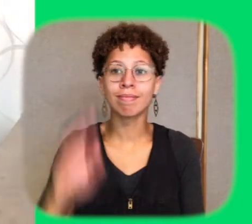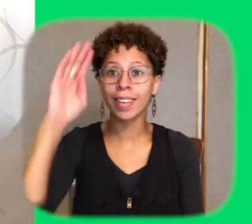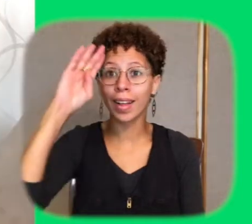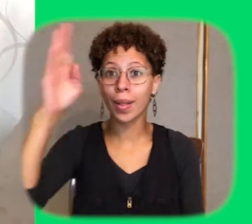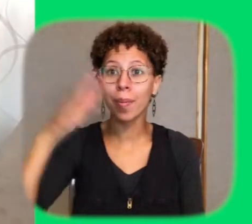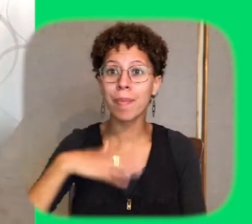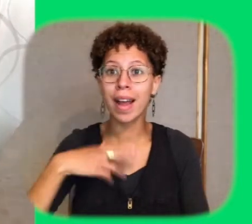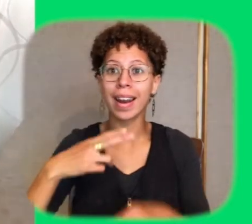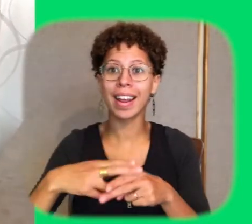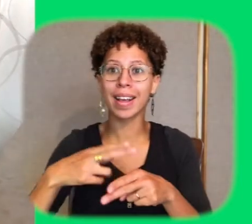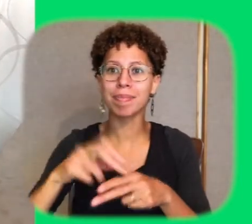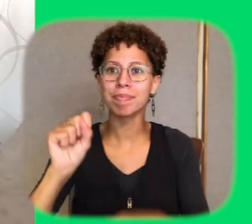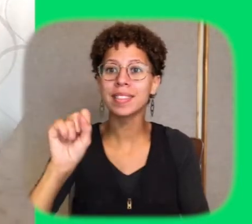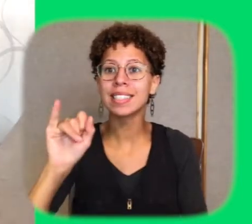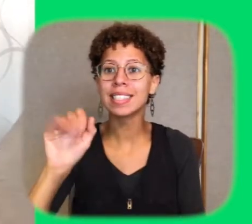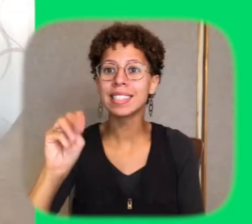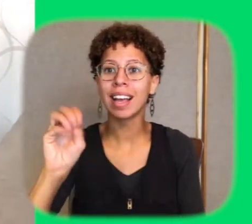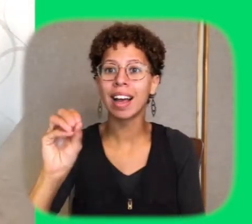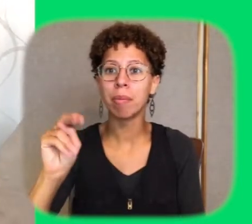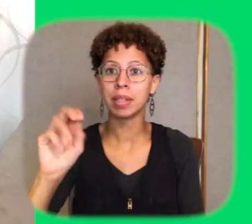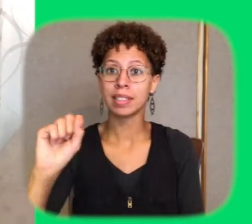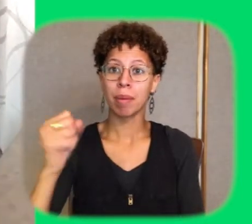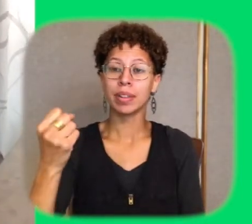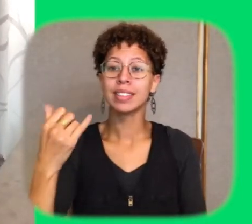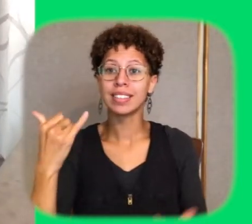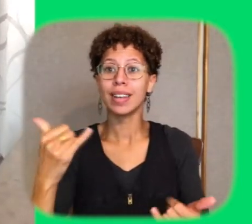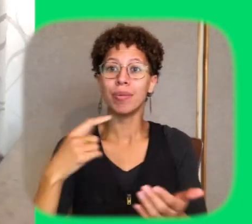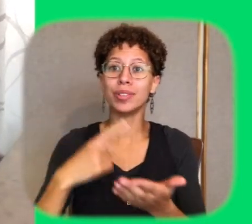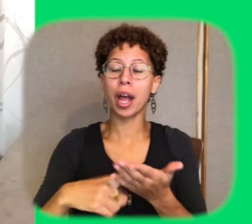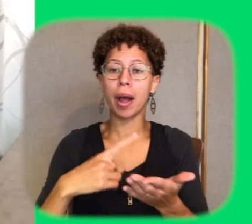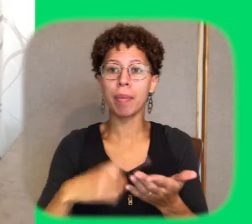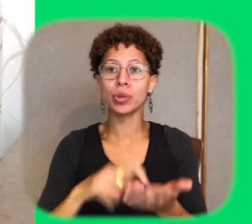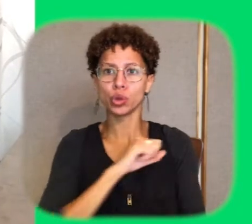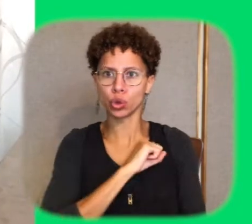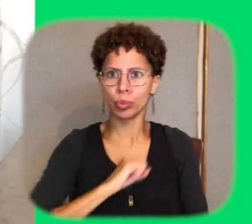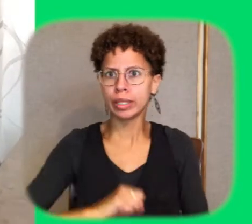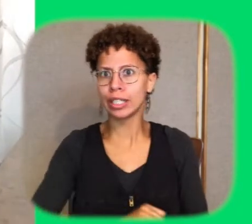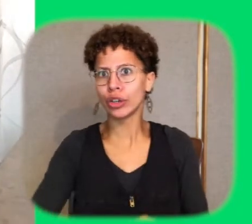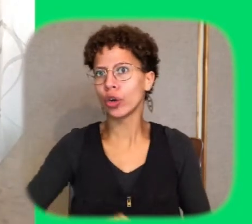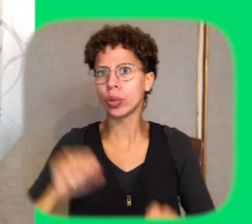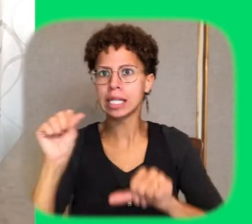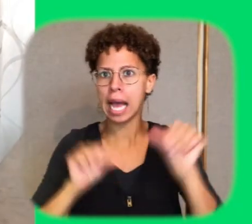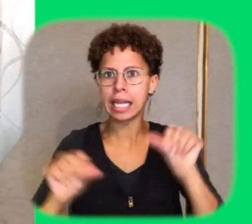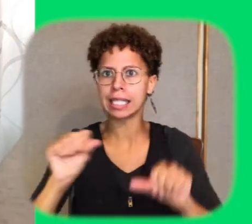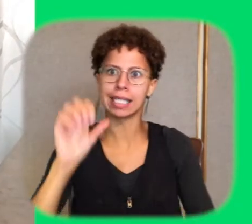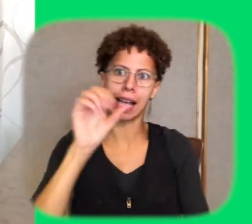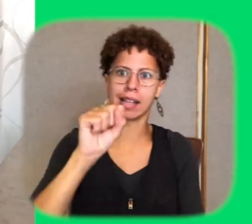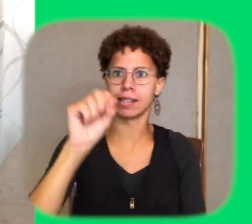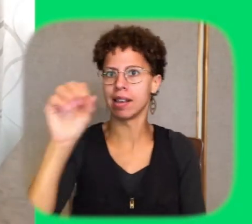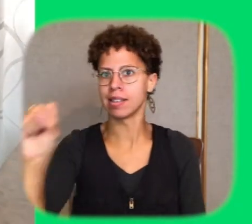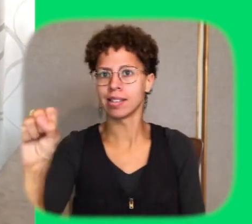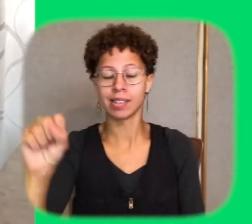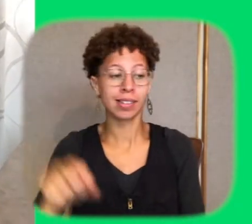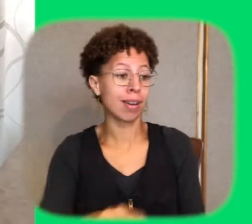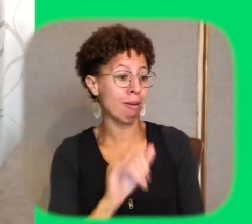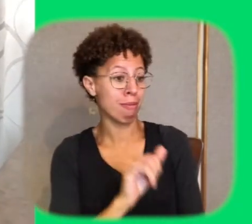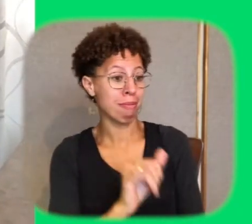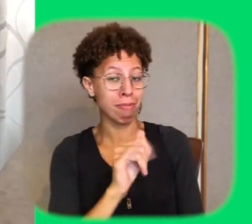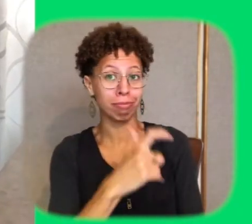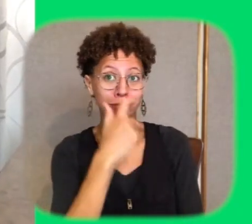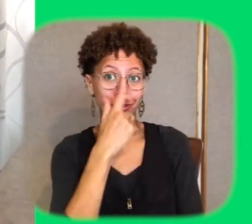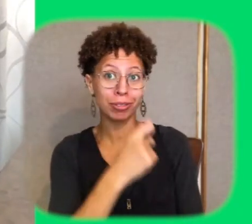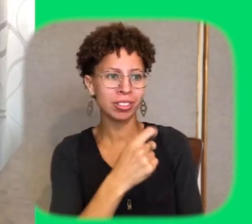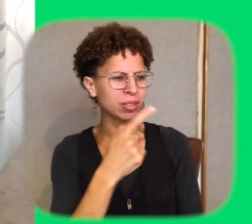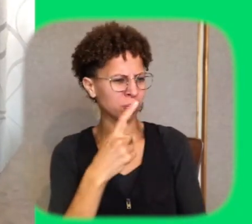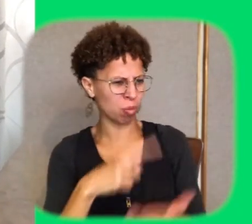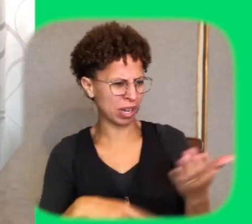my name is Simon, and today we're talking about superhero science, SS. Superhero science? What